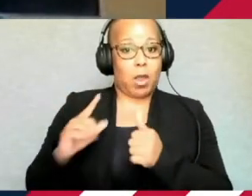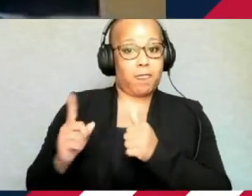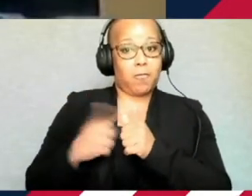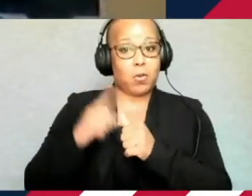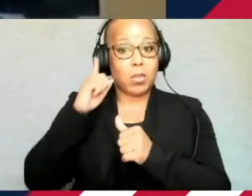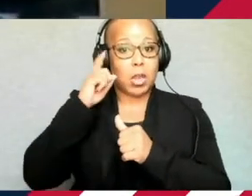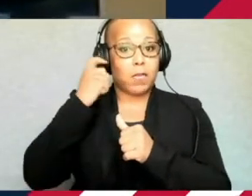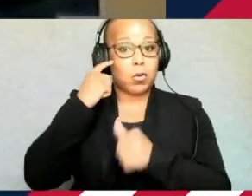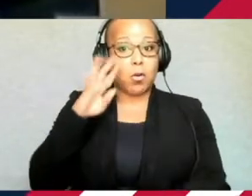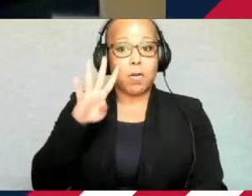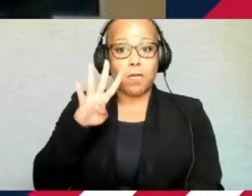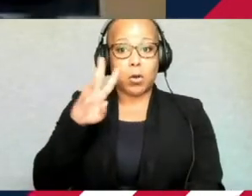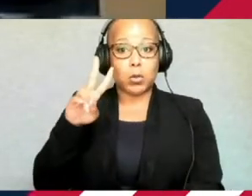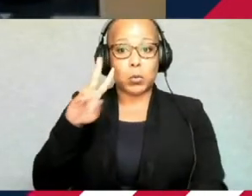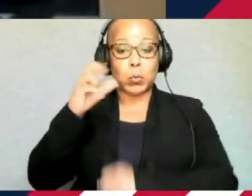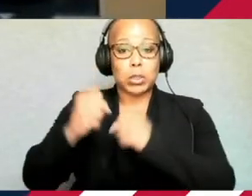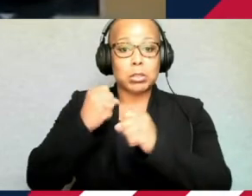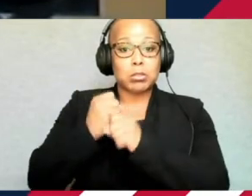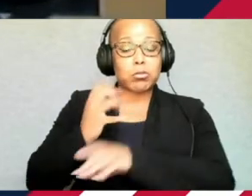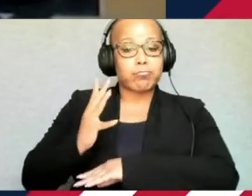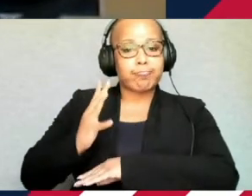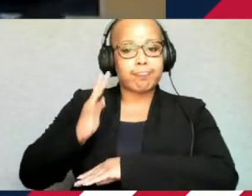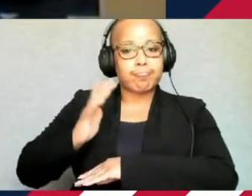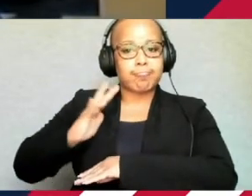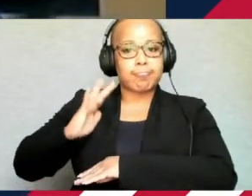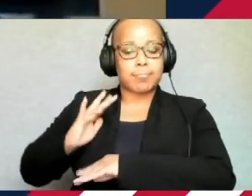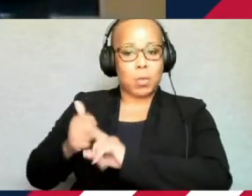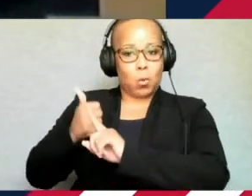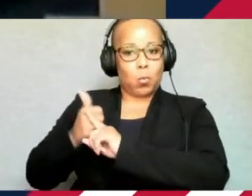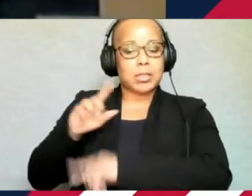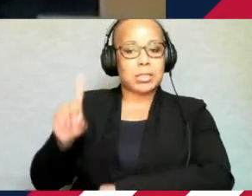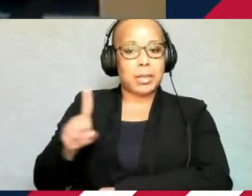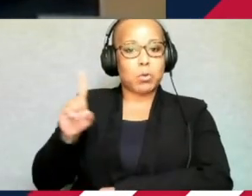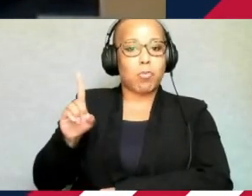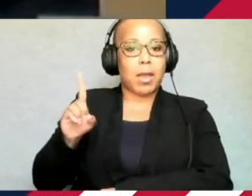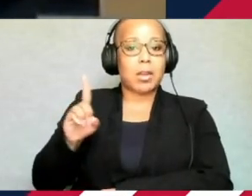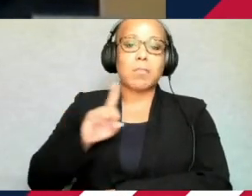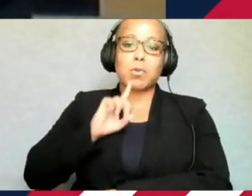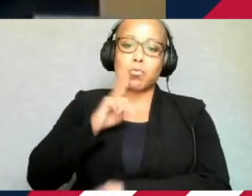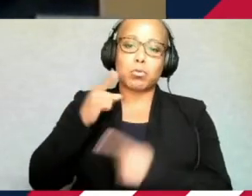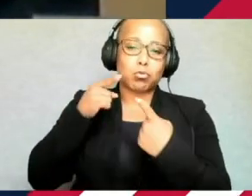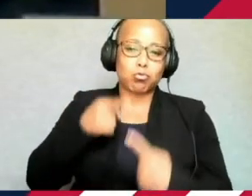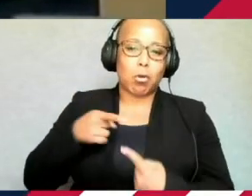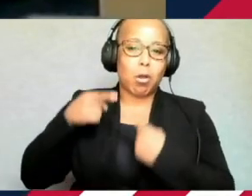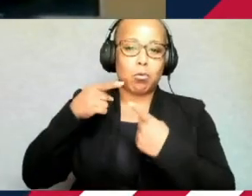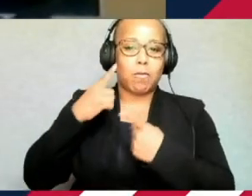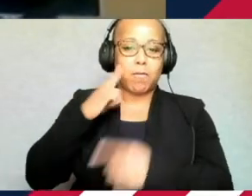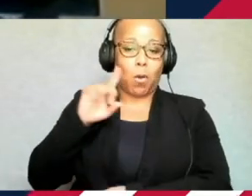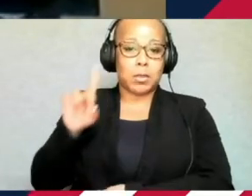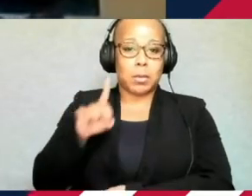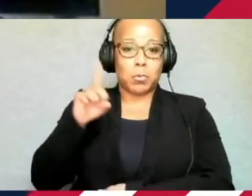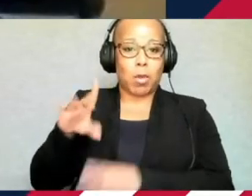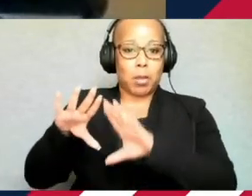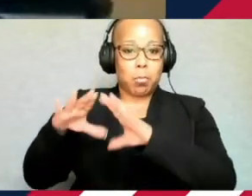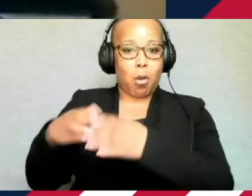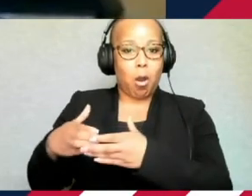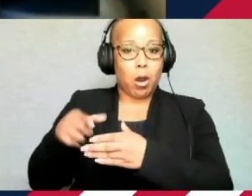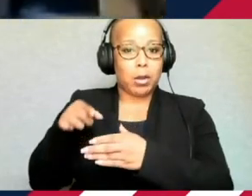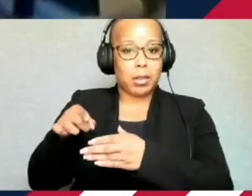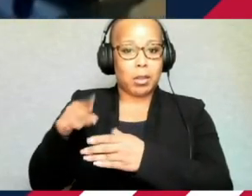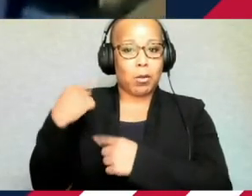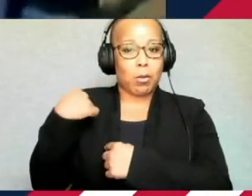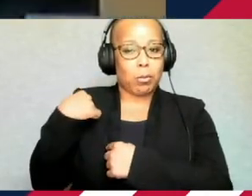42 years ago was a Democrat, it's been a real struggle for the Democratic Party through the